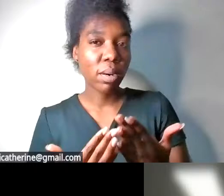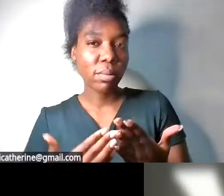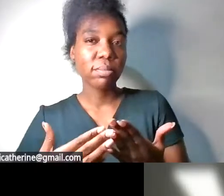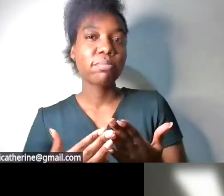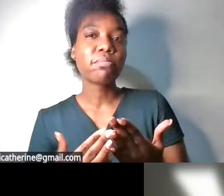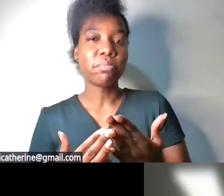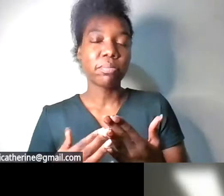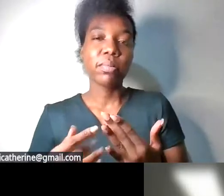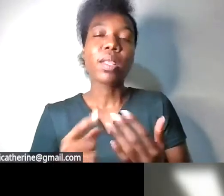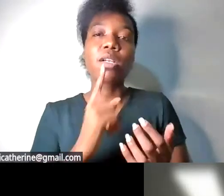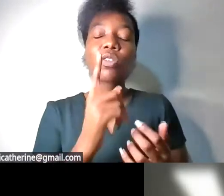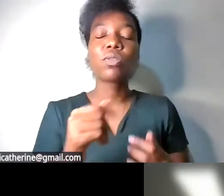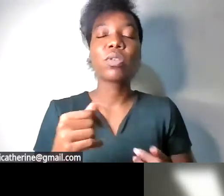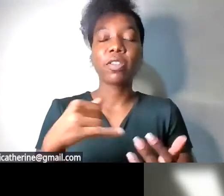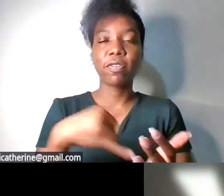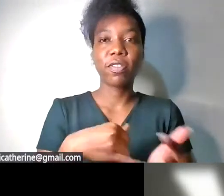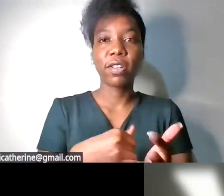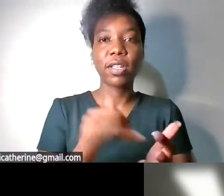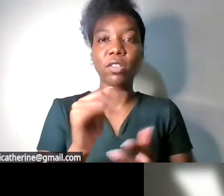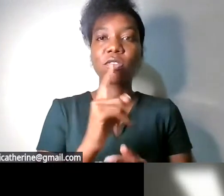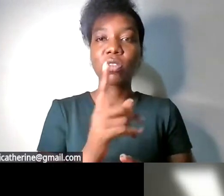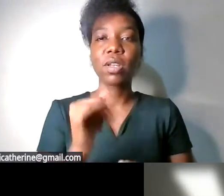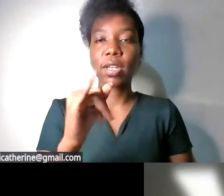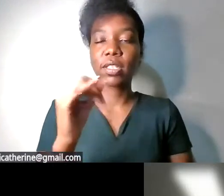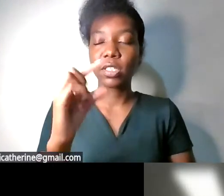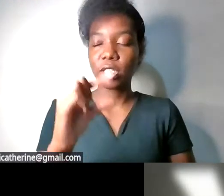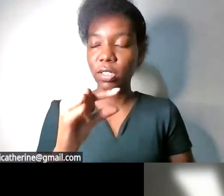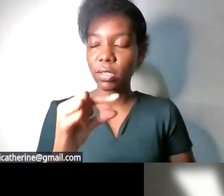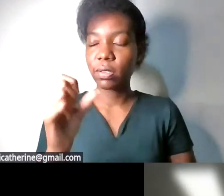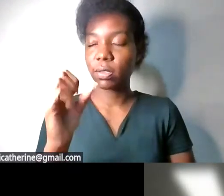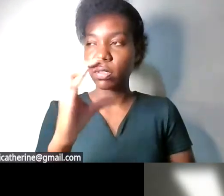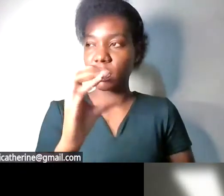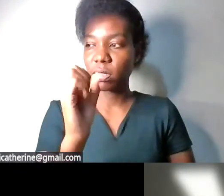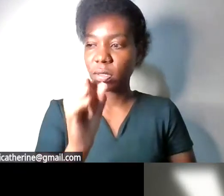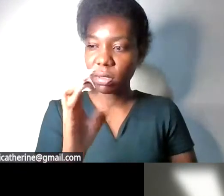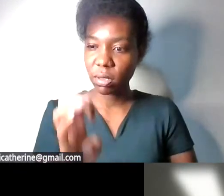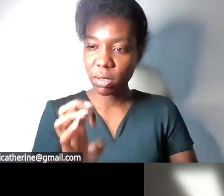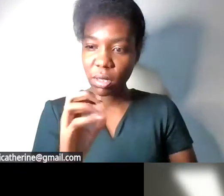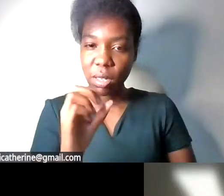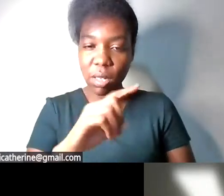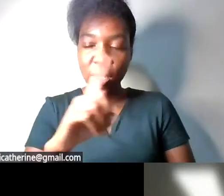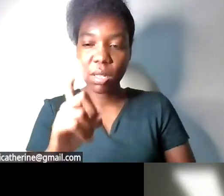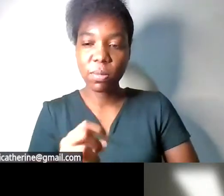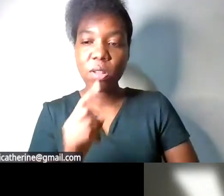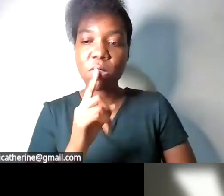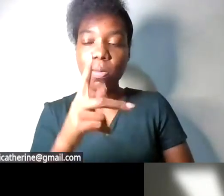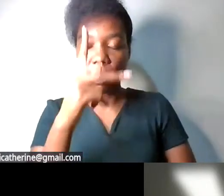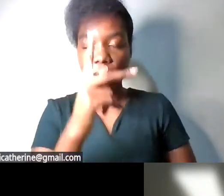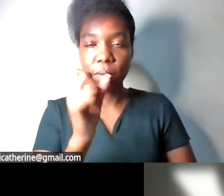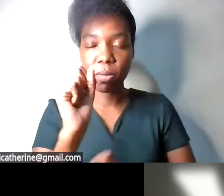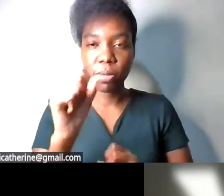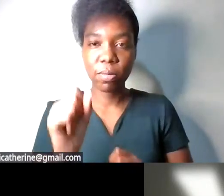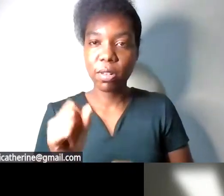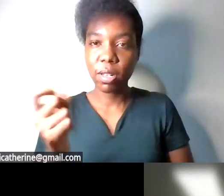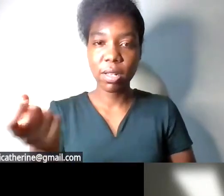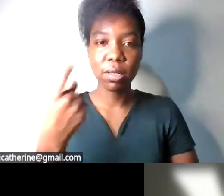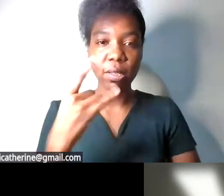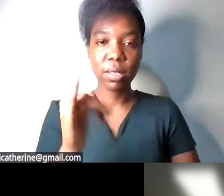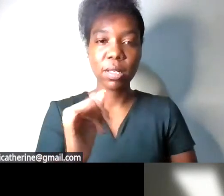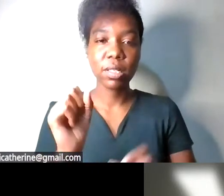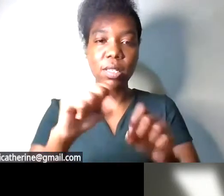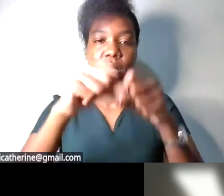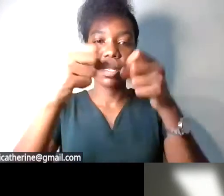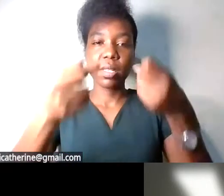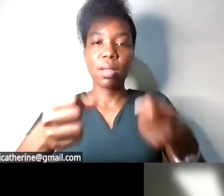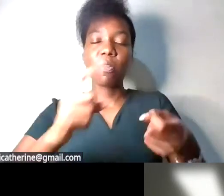two, which all sit the IGCSE exam. So it sounds like a lot, but any of the parents on call who understand these systems would know I've touched all the